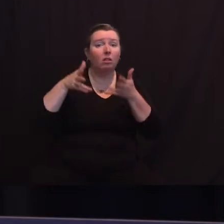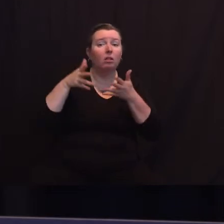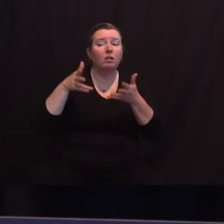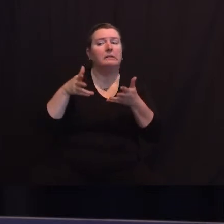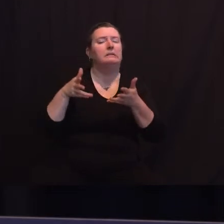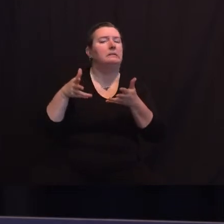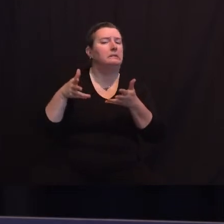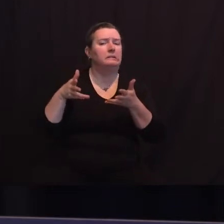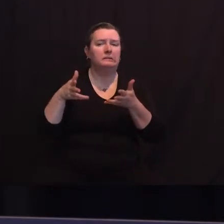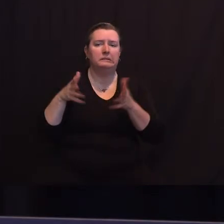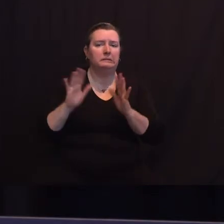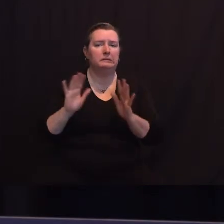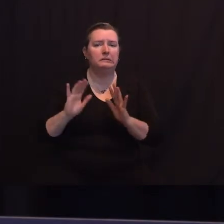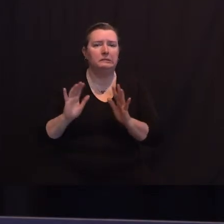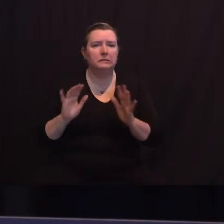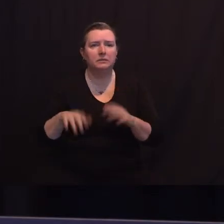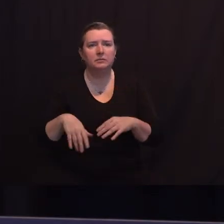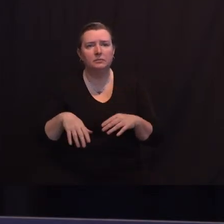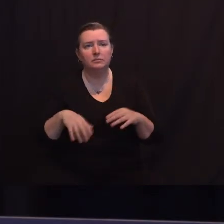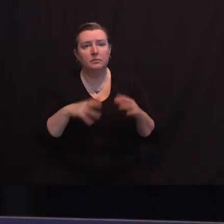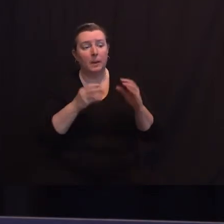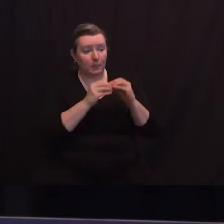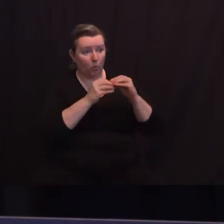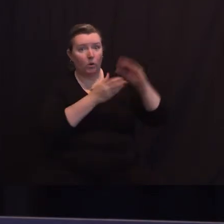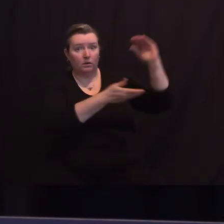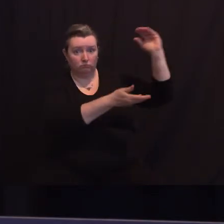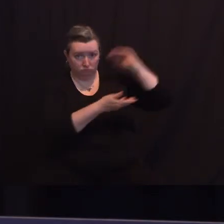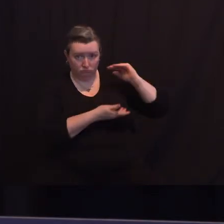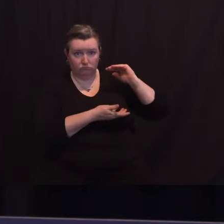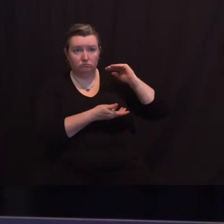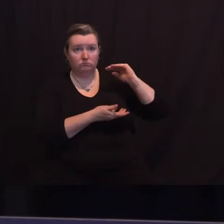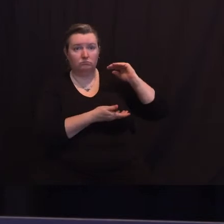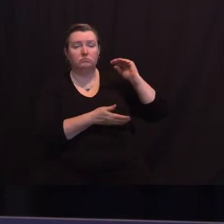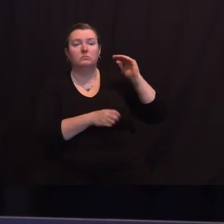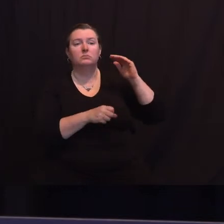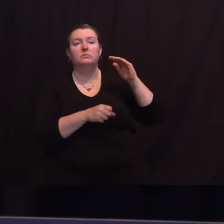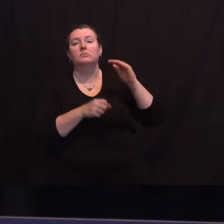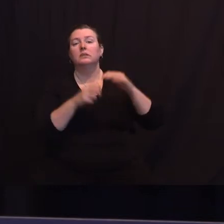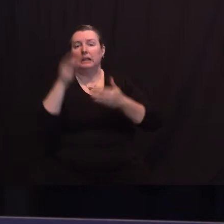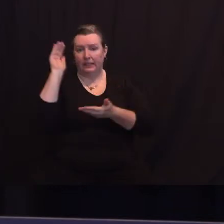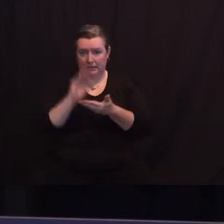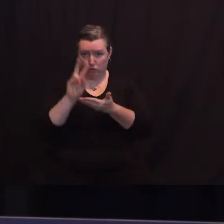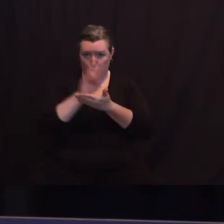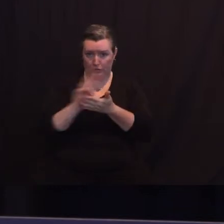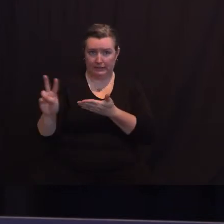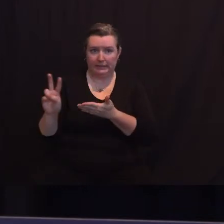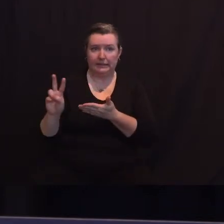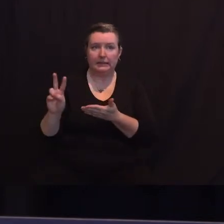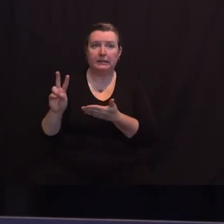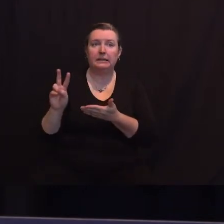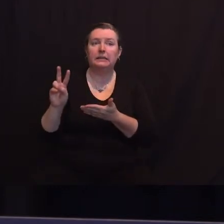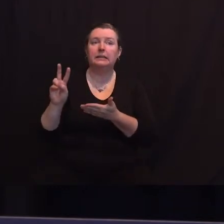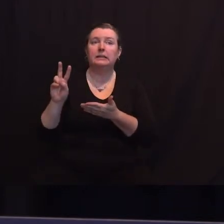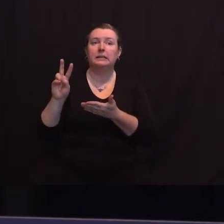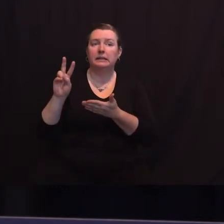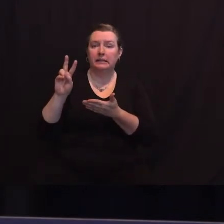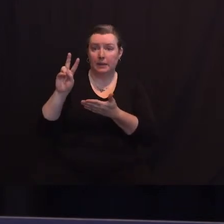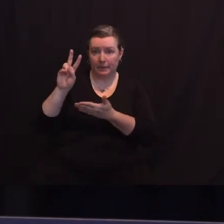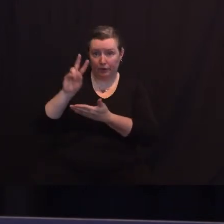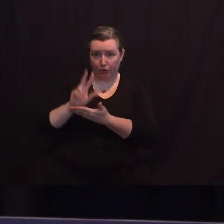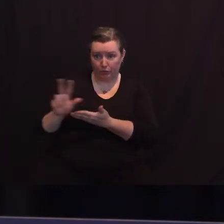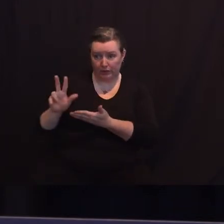will probably close down to 2 weeks, but right now it's 3 weeks. So it's equity, disease burden, SVI, throughput,